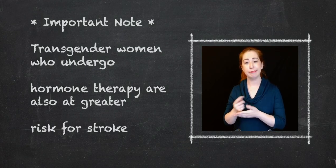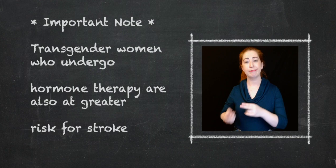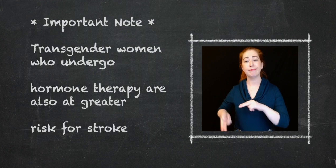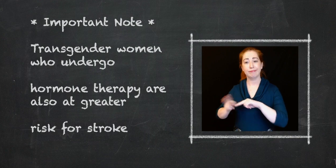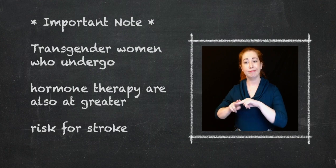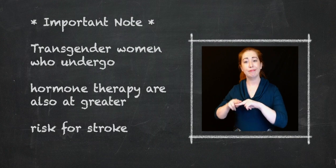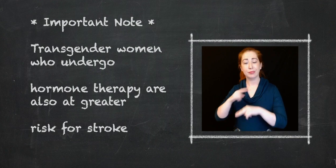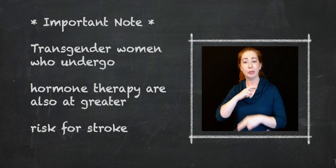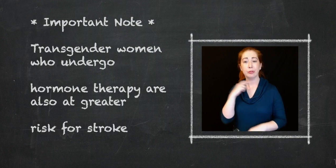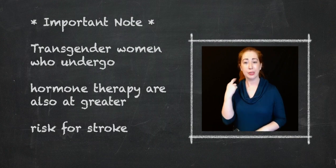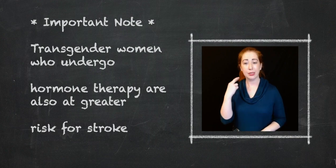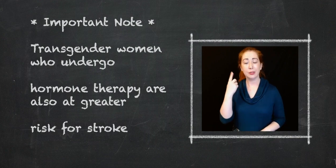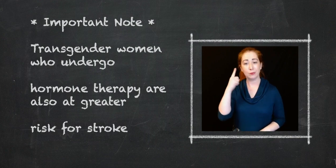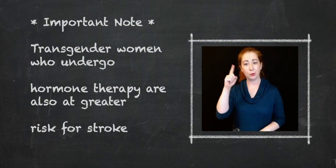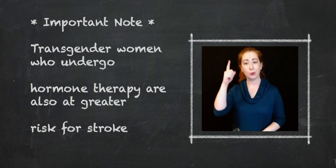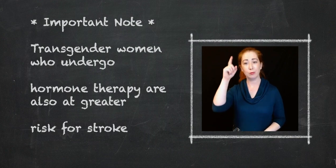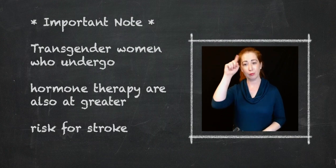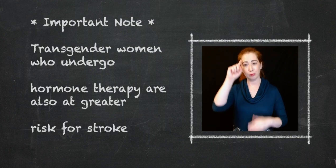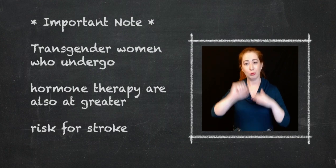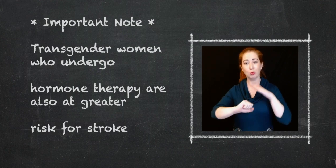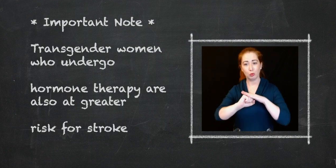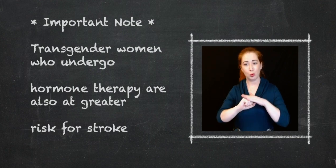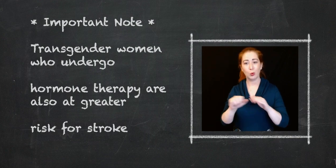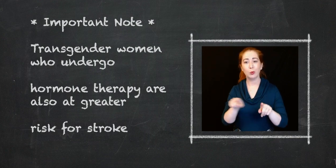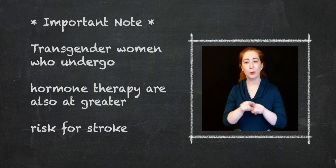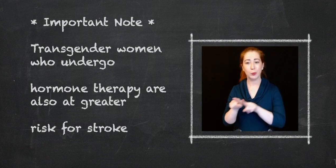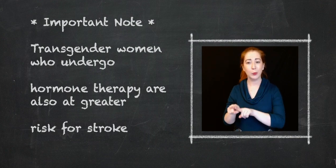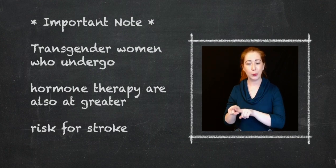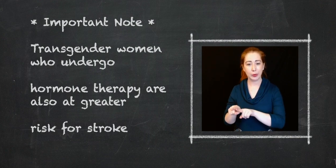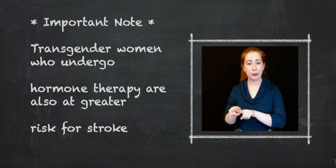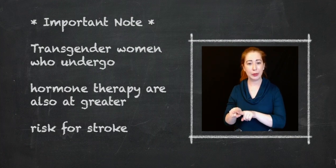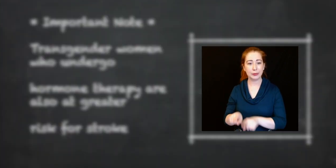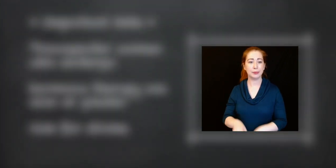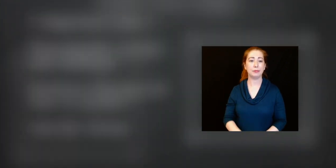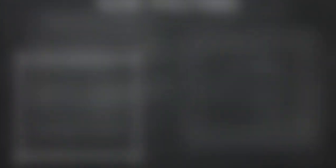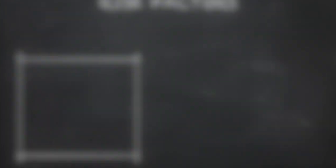hormone therapy are also at greater risk for stroke.